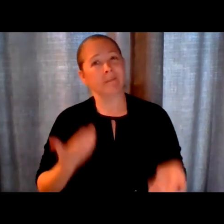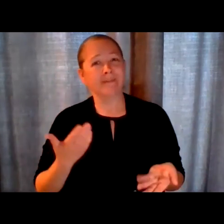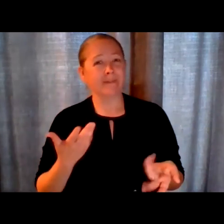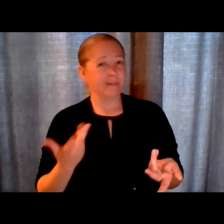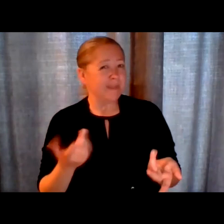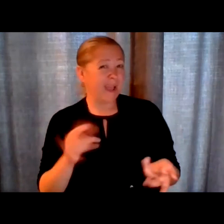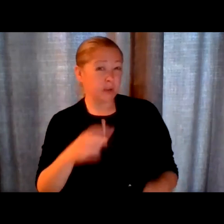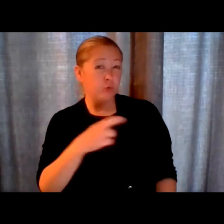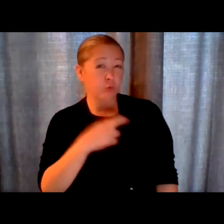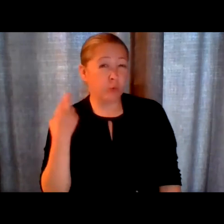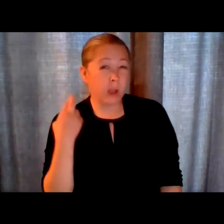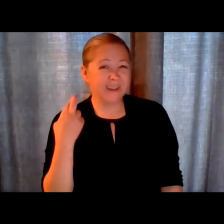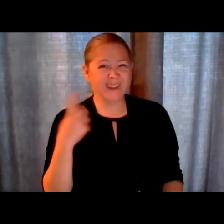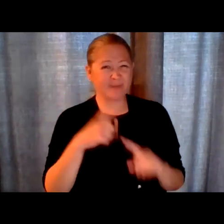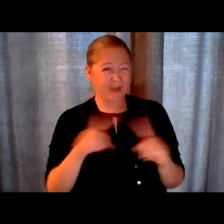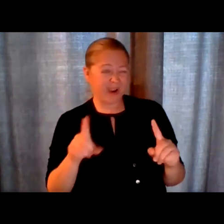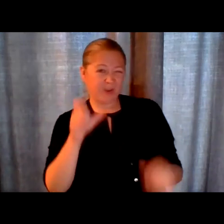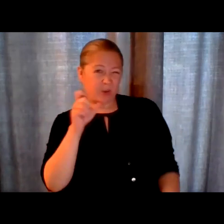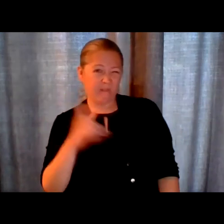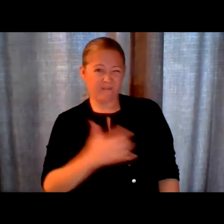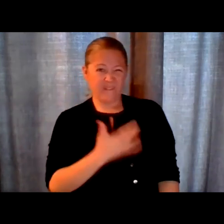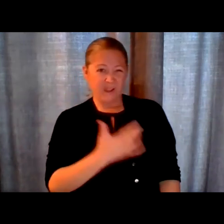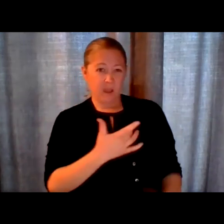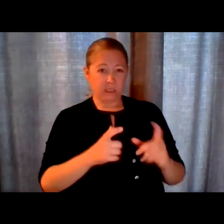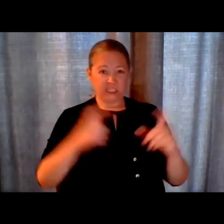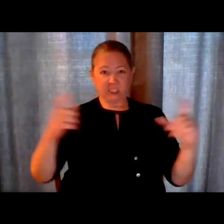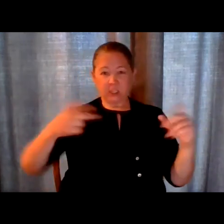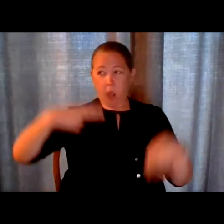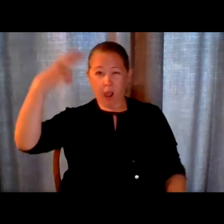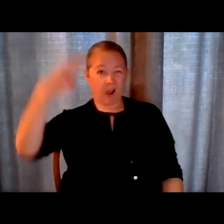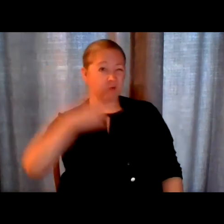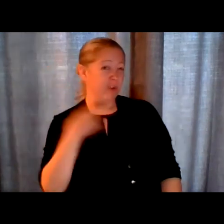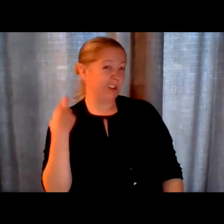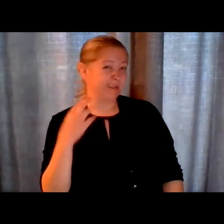a risk, but I don't feel like it's necessarily a very high risk. But